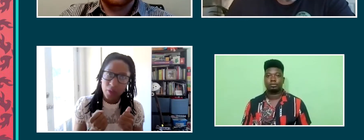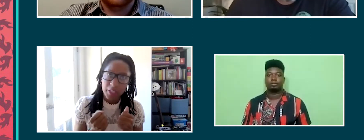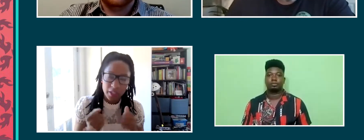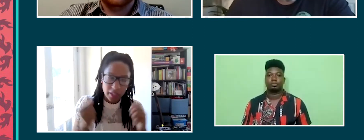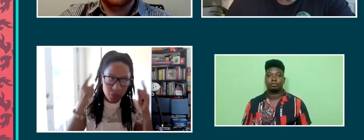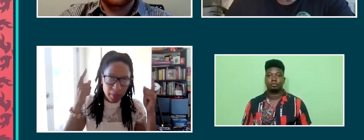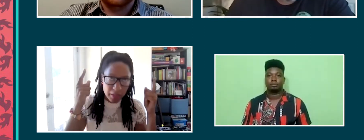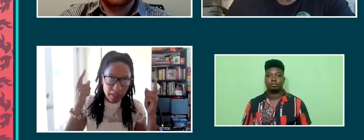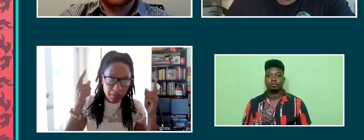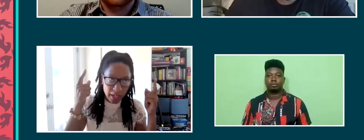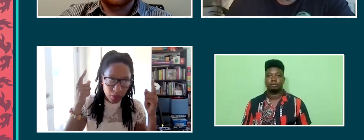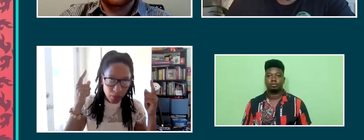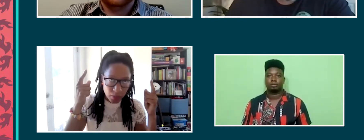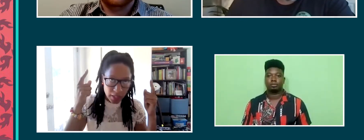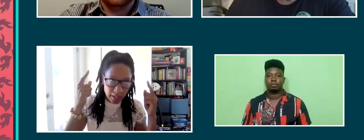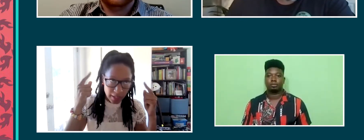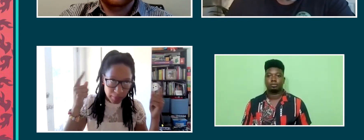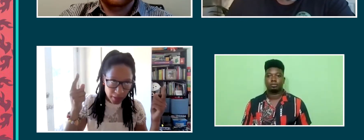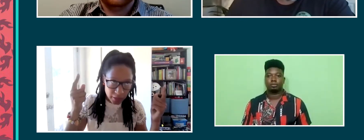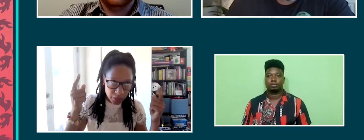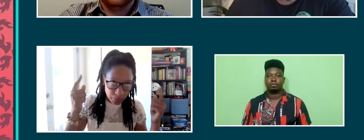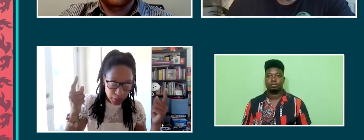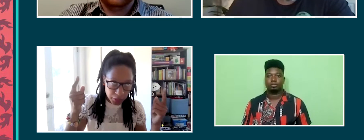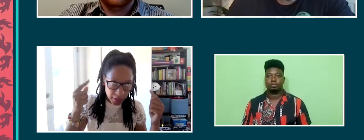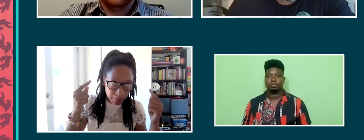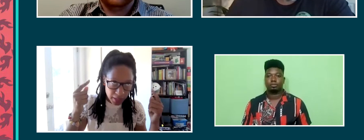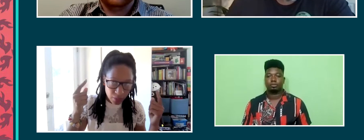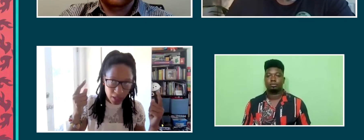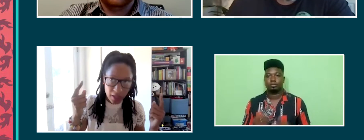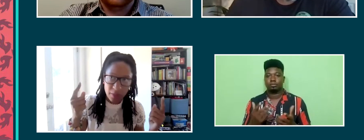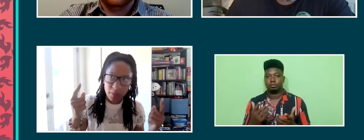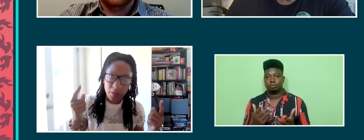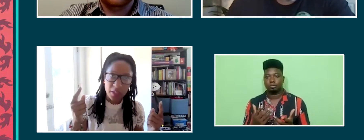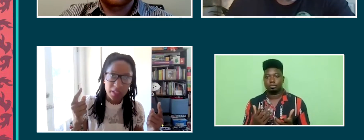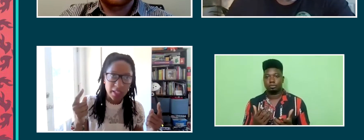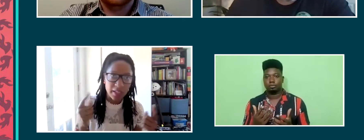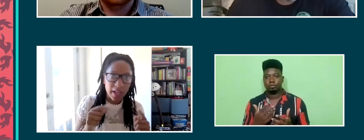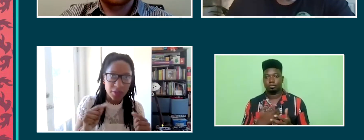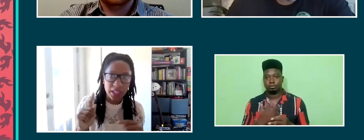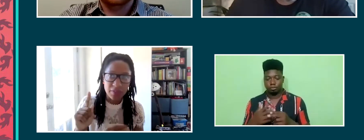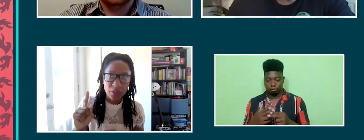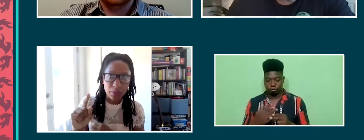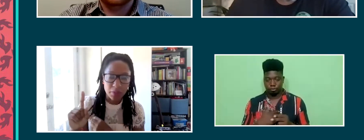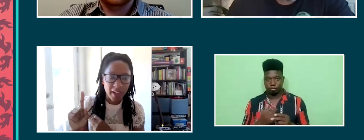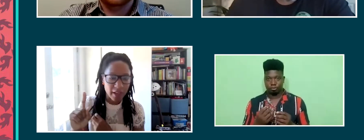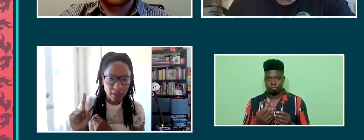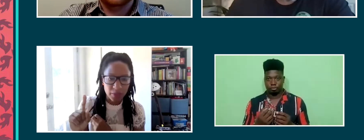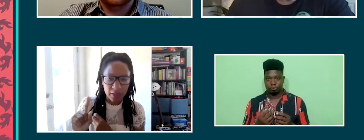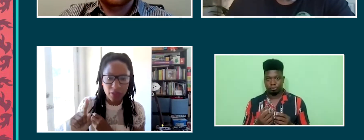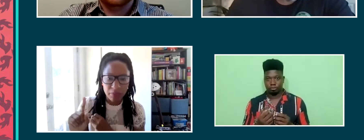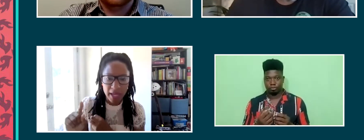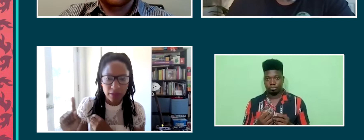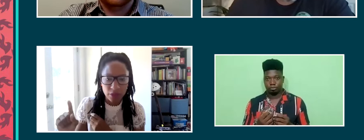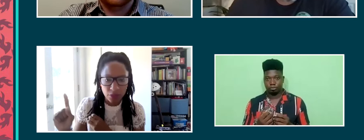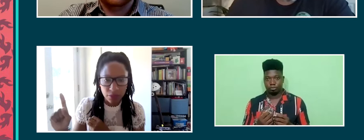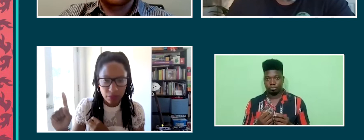It's a good question, and it's reminding me of that quote, and I'm going to butcher it, but the only thing that allows evil to prevail is